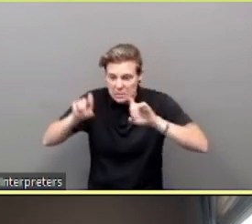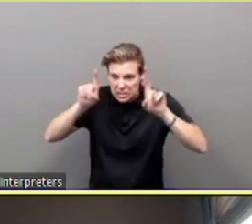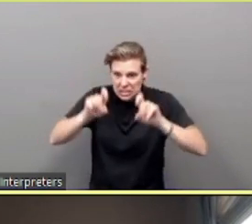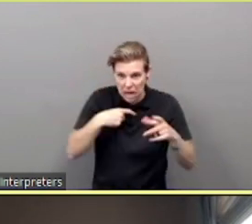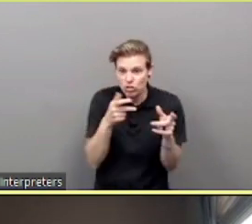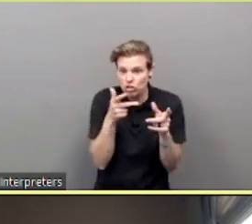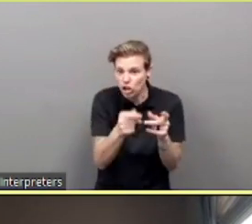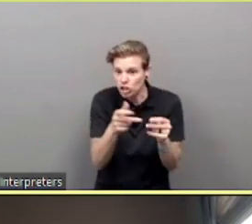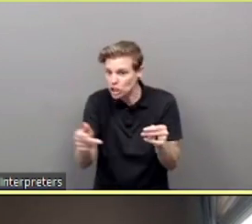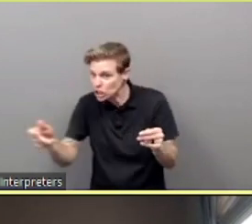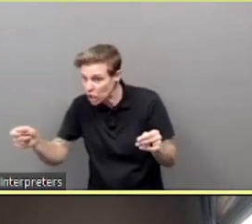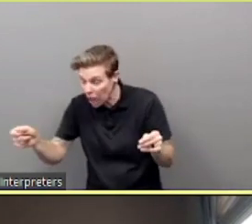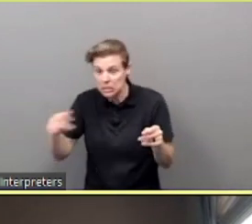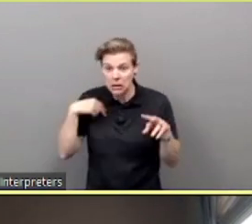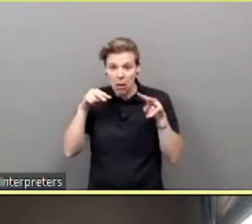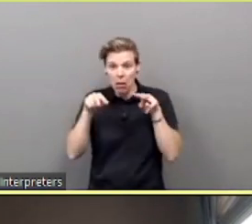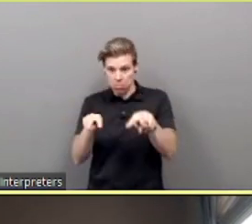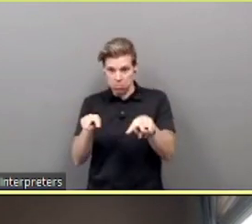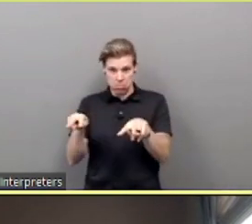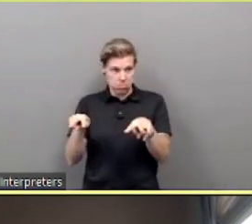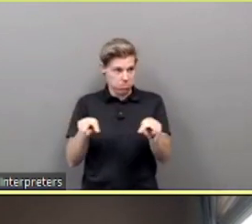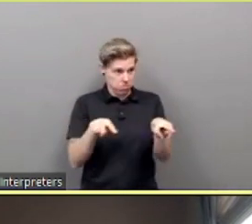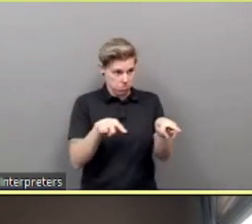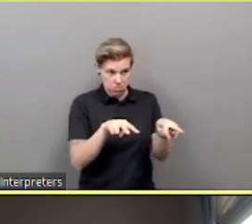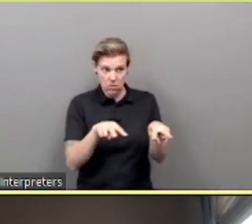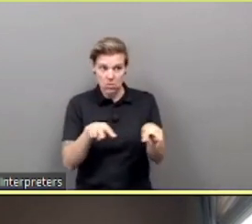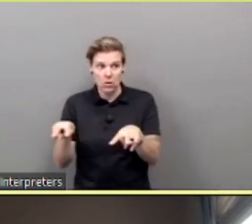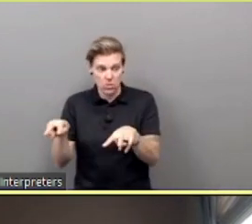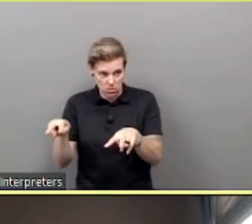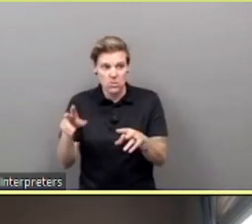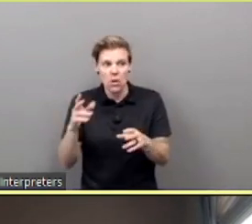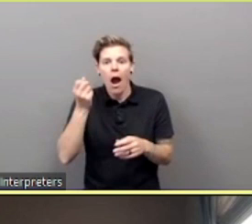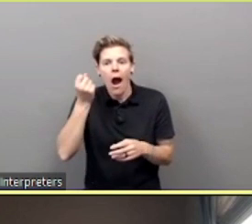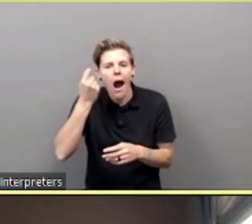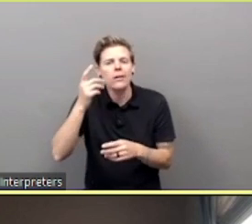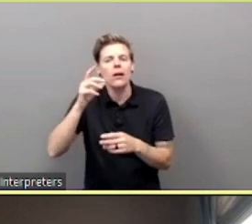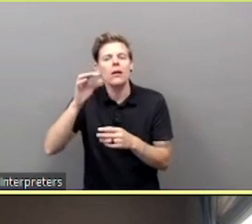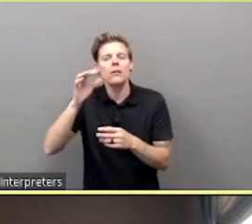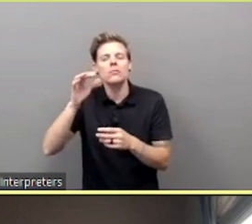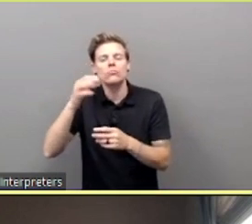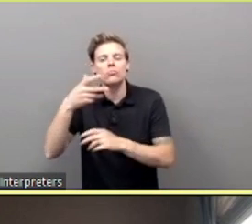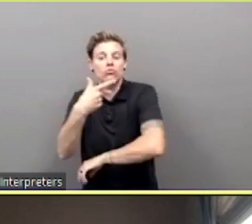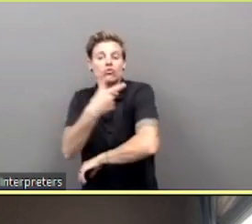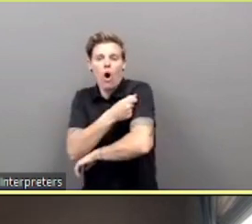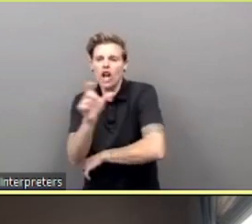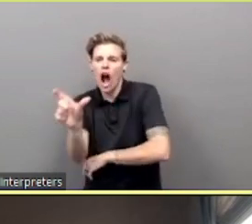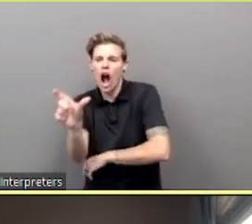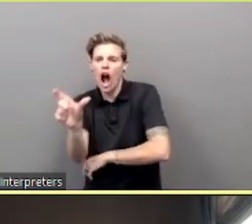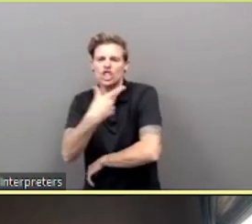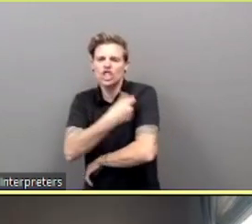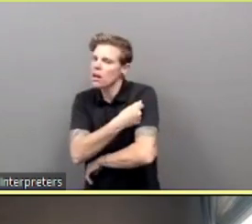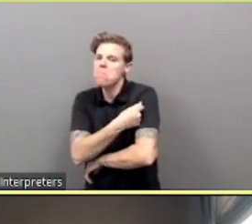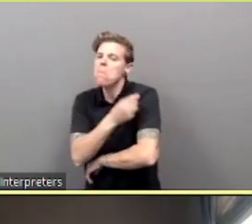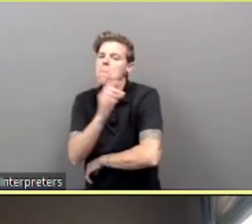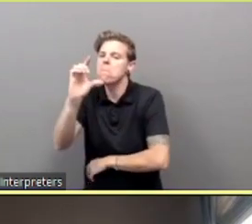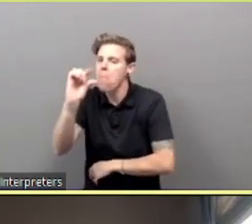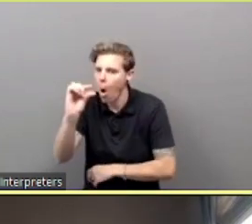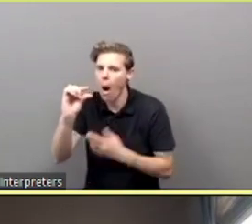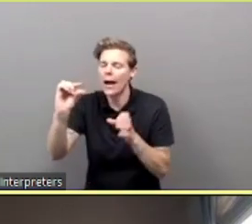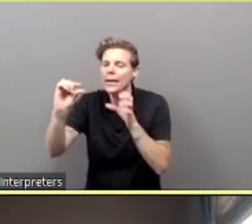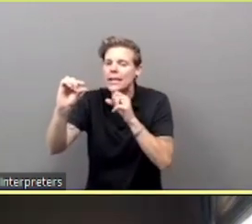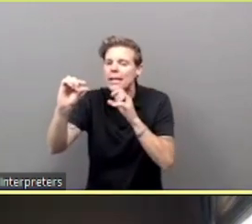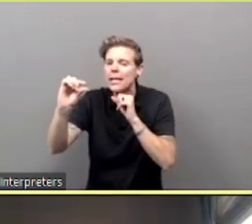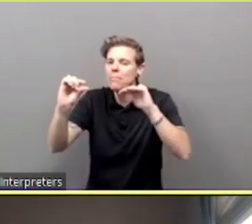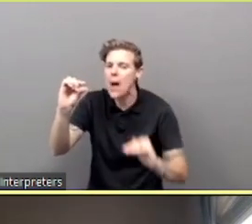of the dose, and they still had a really strong immune response. So we're expecting this, hopefully, just like the other vaccines.